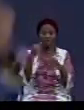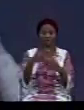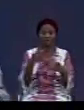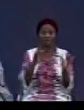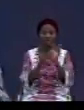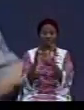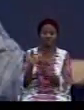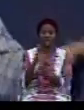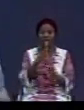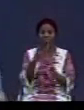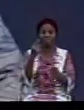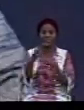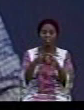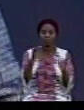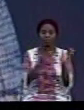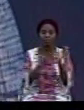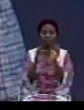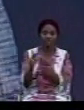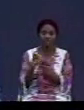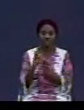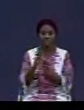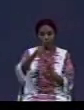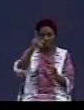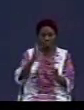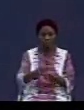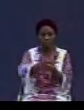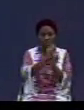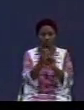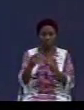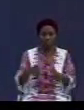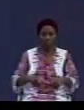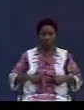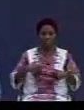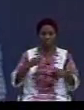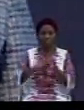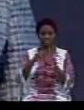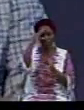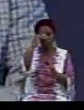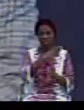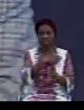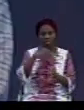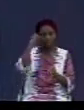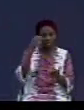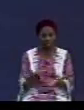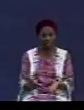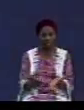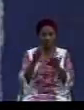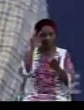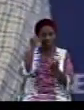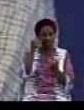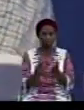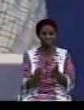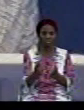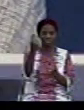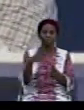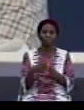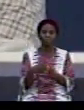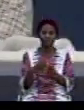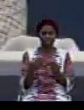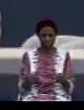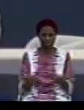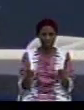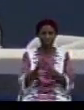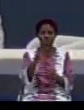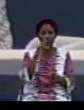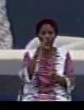the life of this man. And he lifted him up. Now, as you are there, and we mention